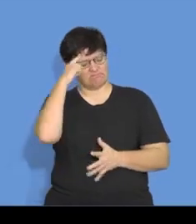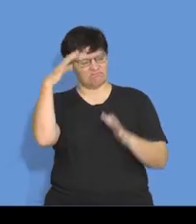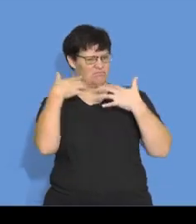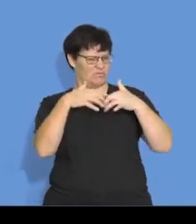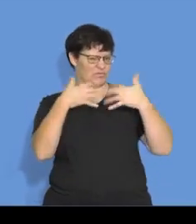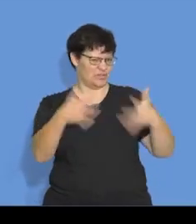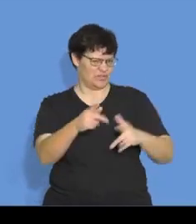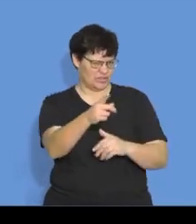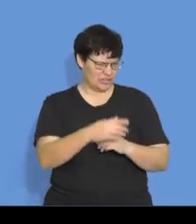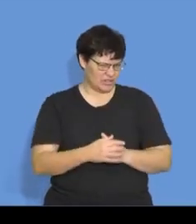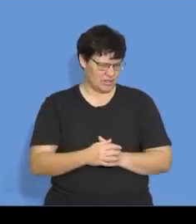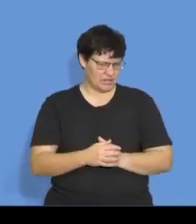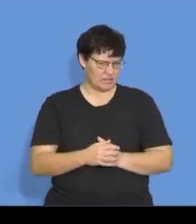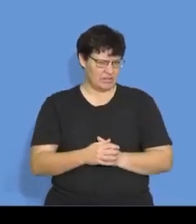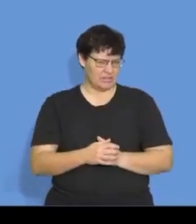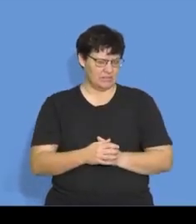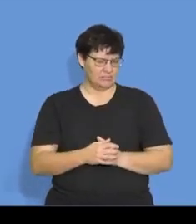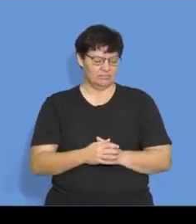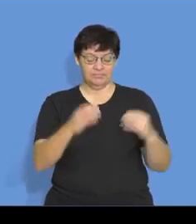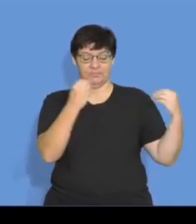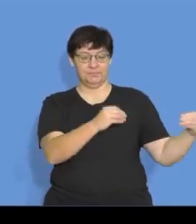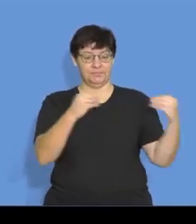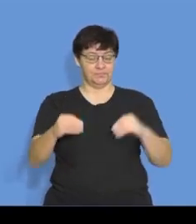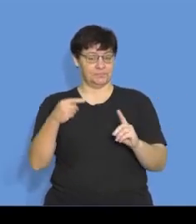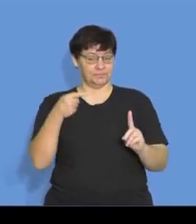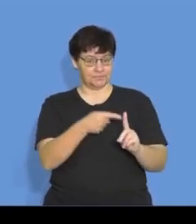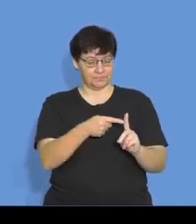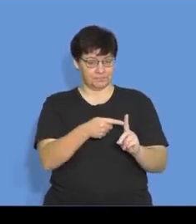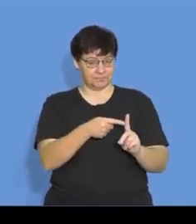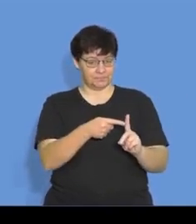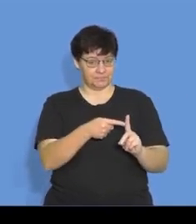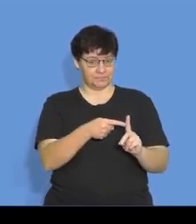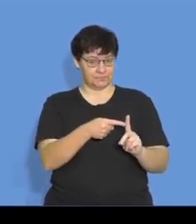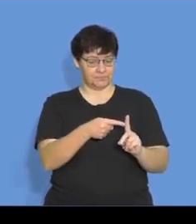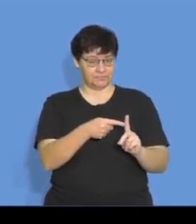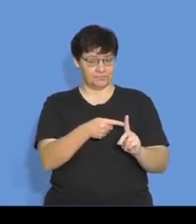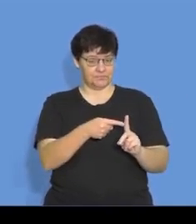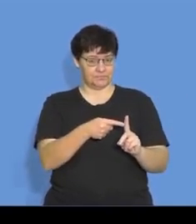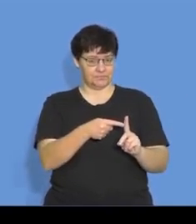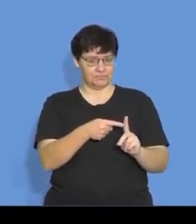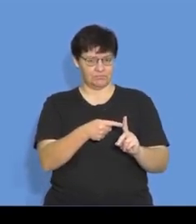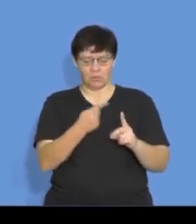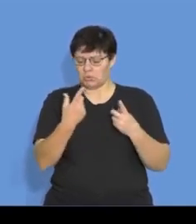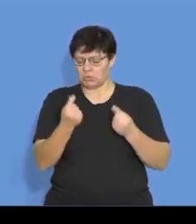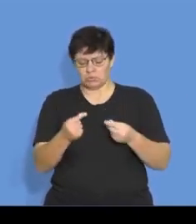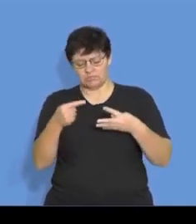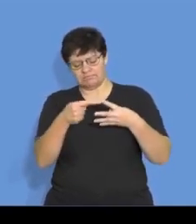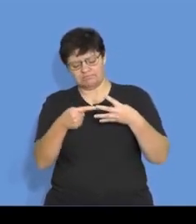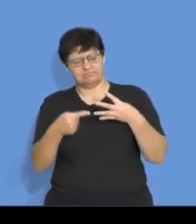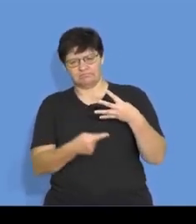have you thought about this here? How can a business, a retail business, do the